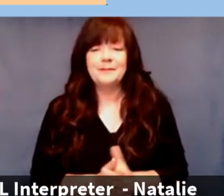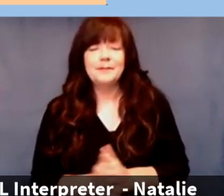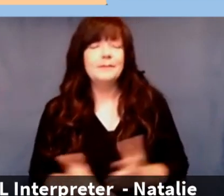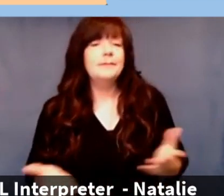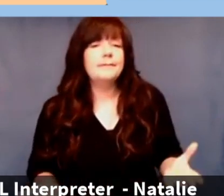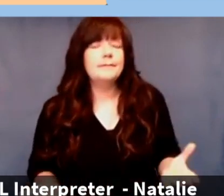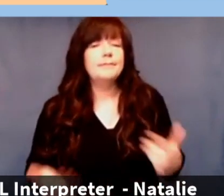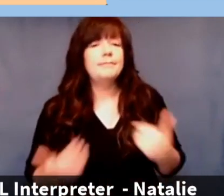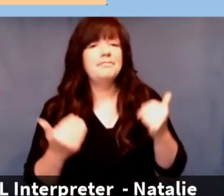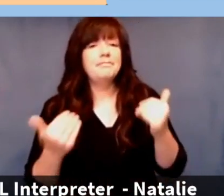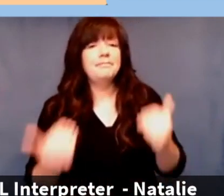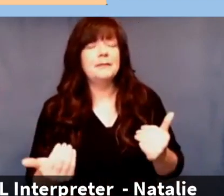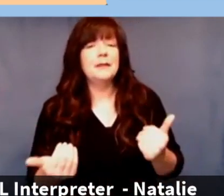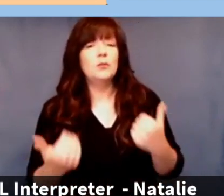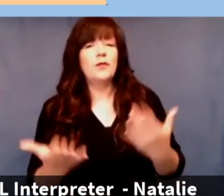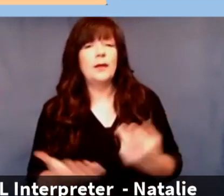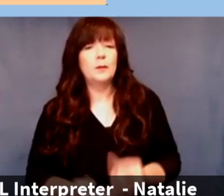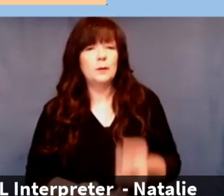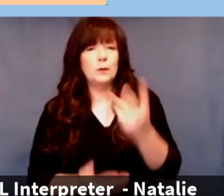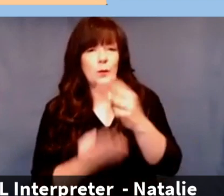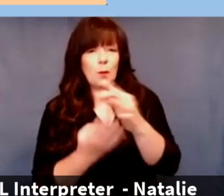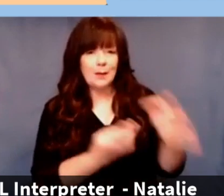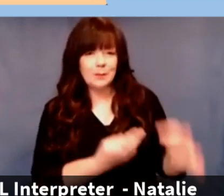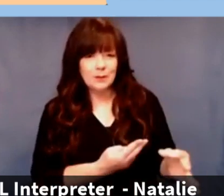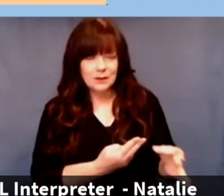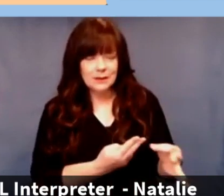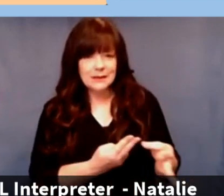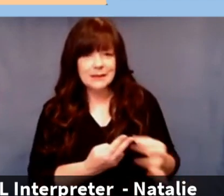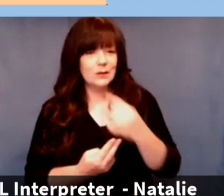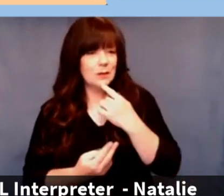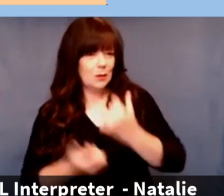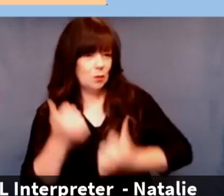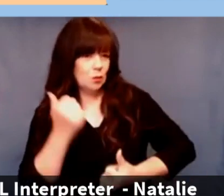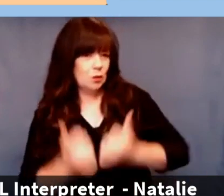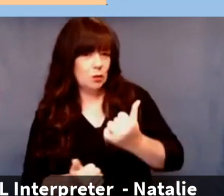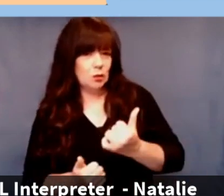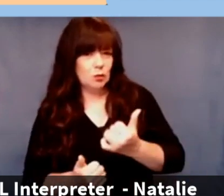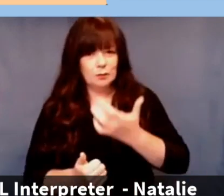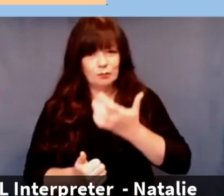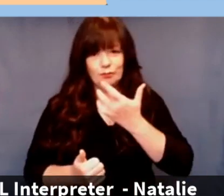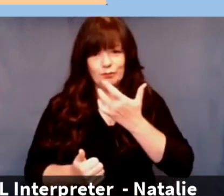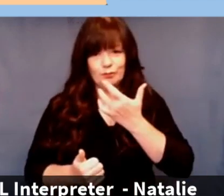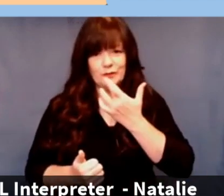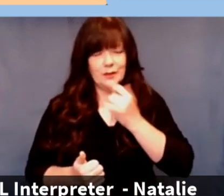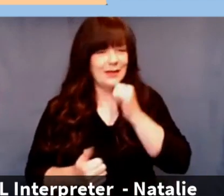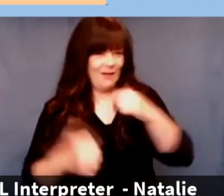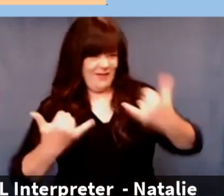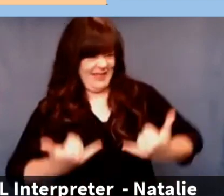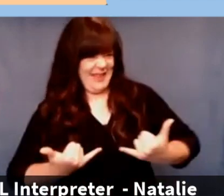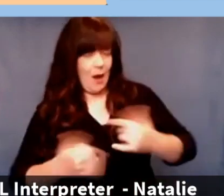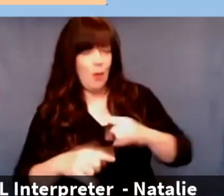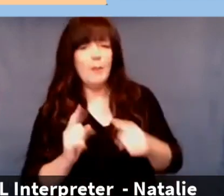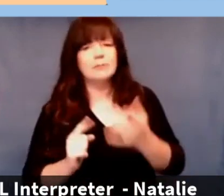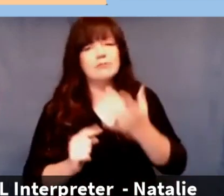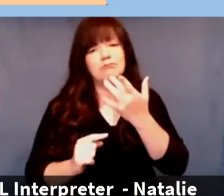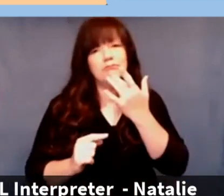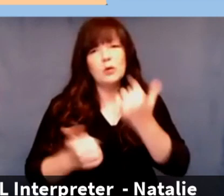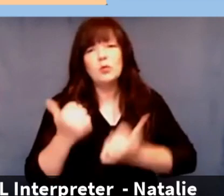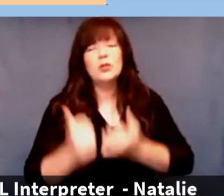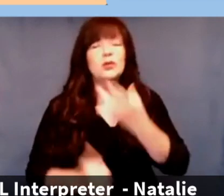So I'm gonna give you two options and then you're gonna tell me which one you would like, just not to have now, just like.